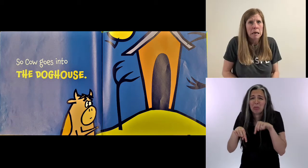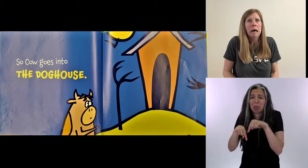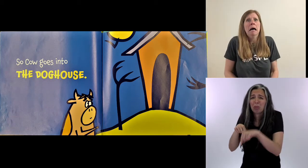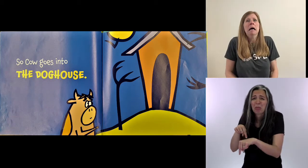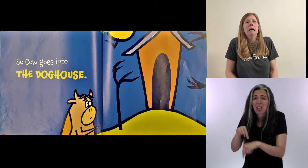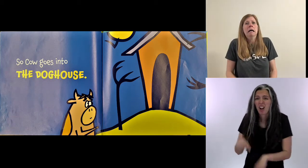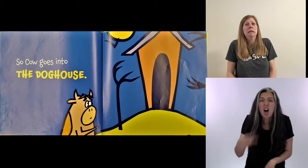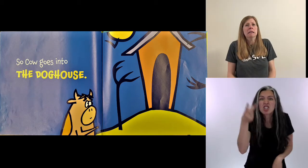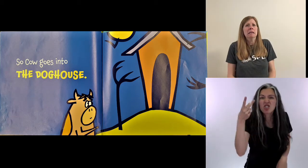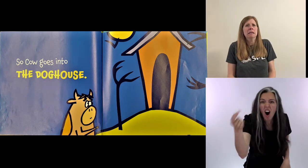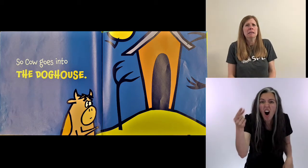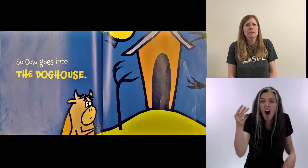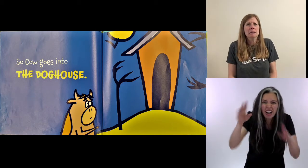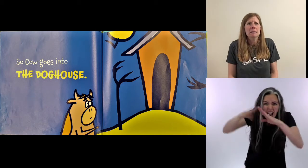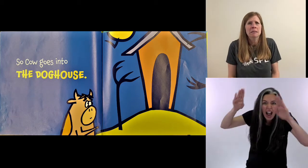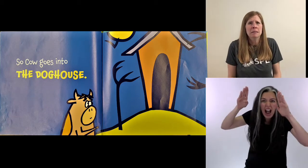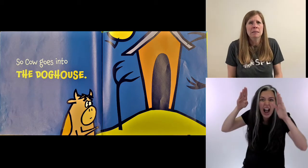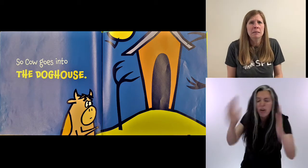doghouse.